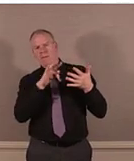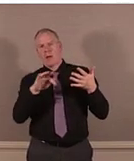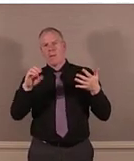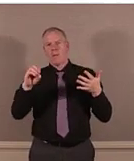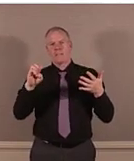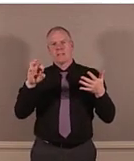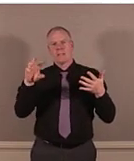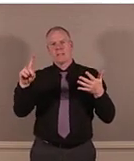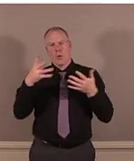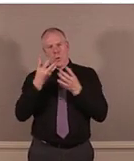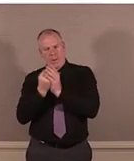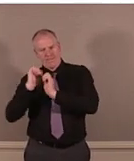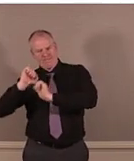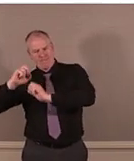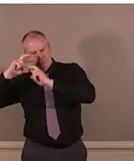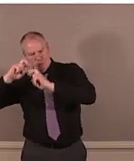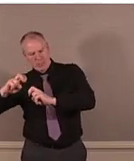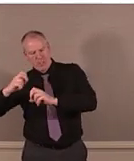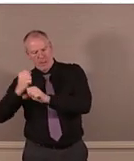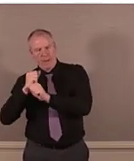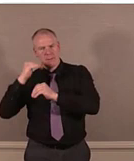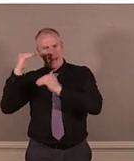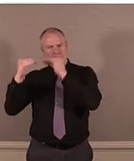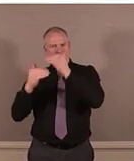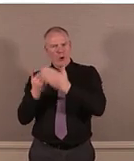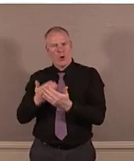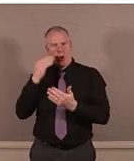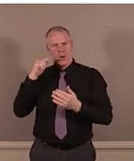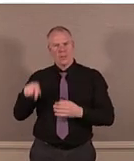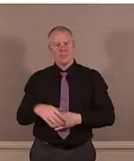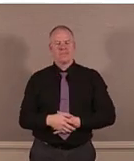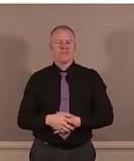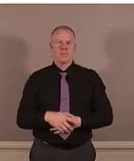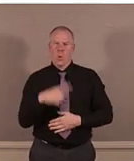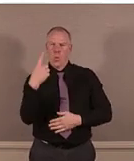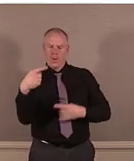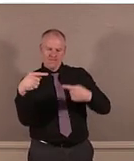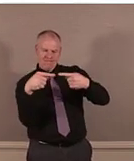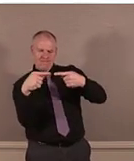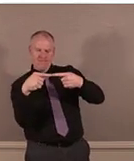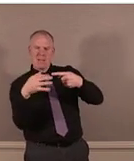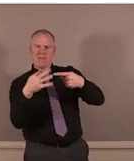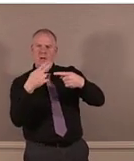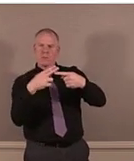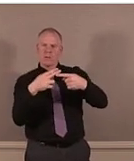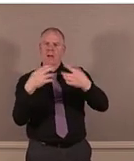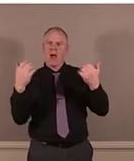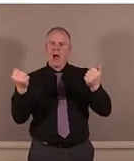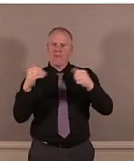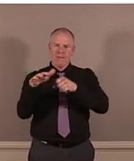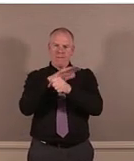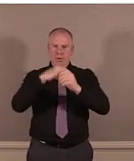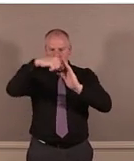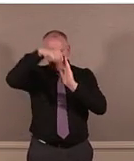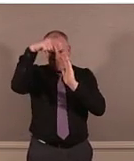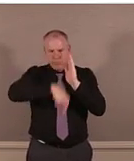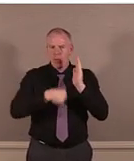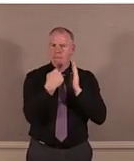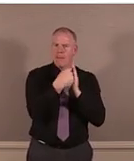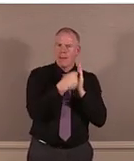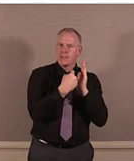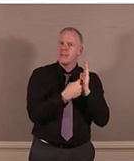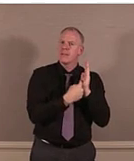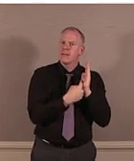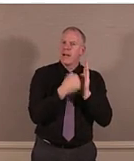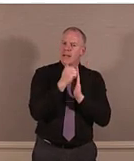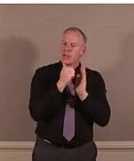extensive research with regard to adult learning. And one of their key areas was to develop a comprehensive policy agenda to